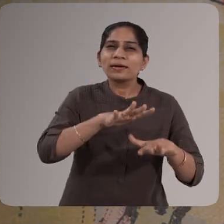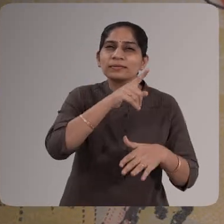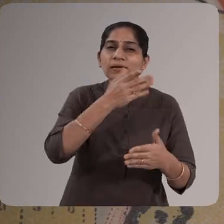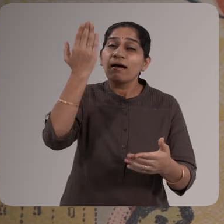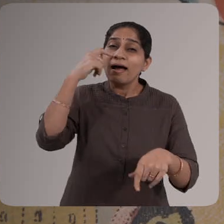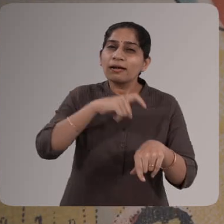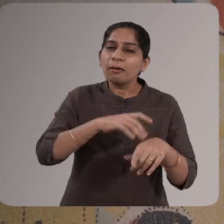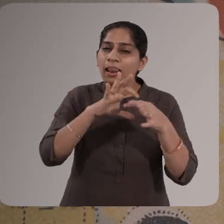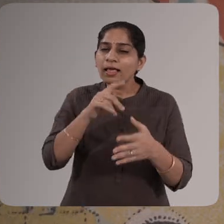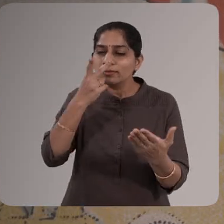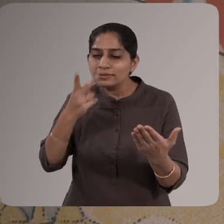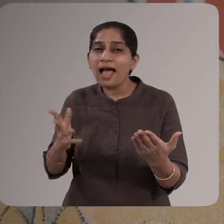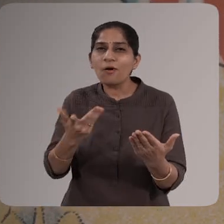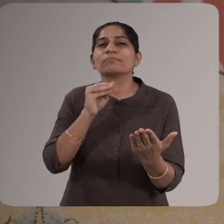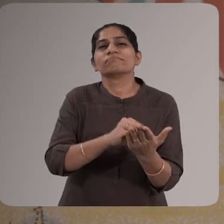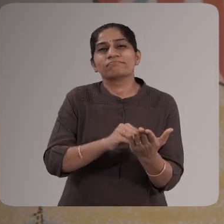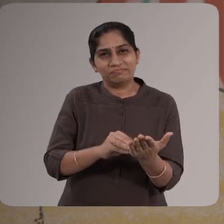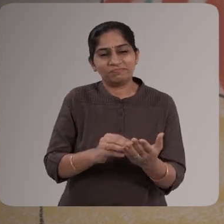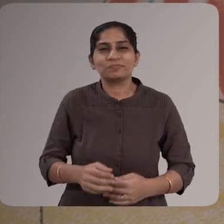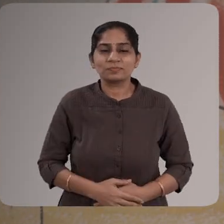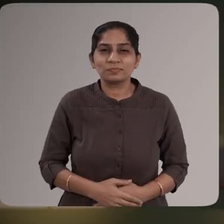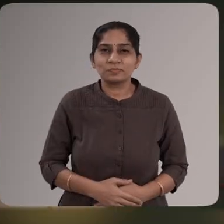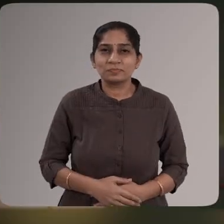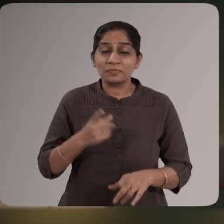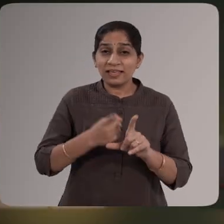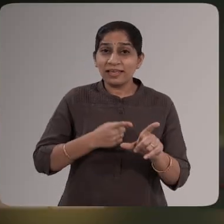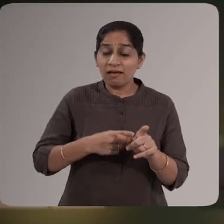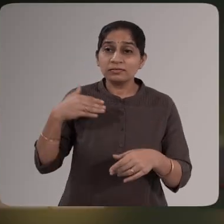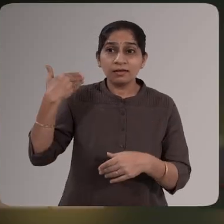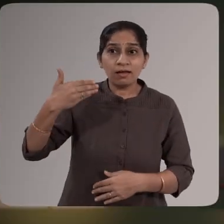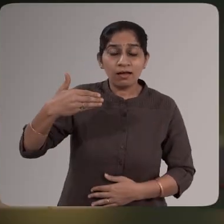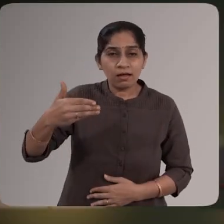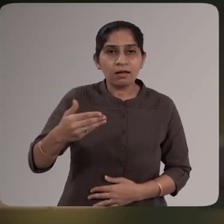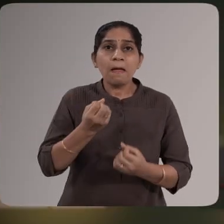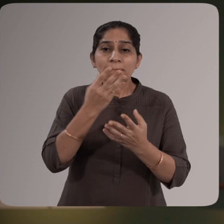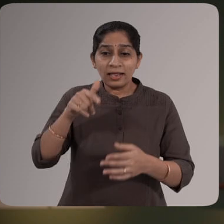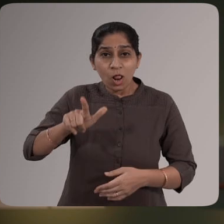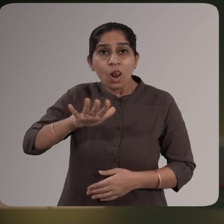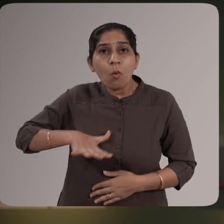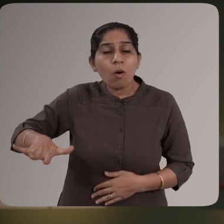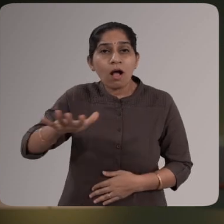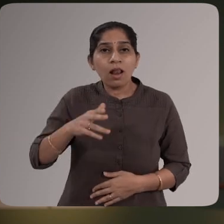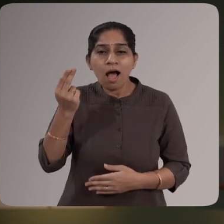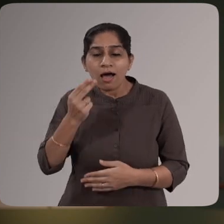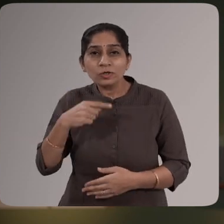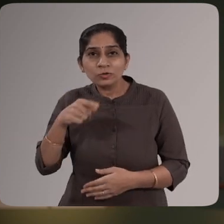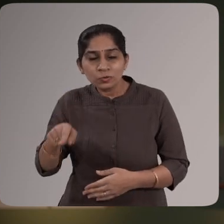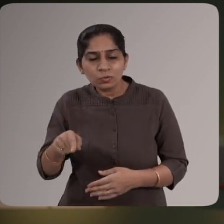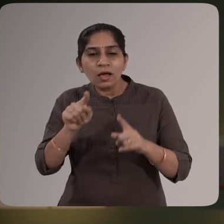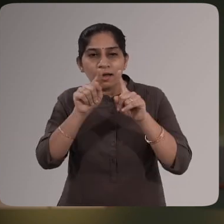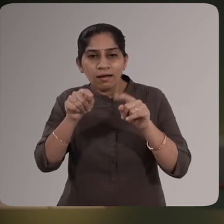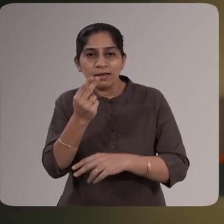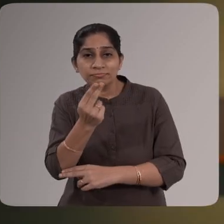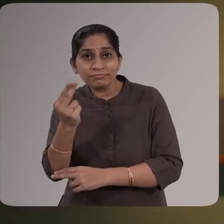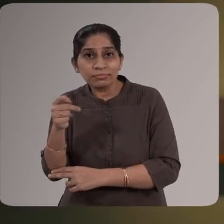time and needs to be examined in context. In the years to come, more local artists would continue to